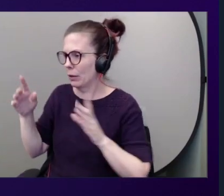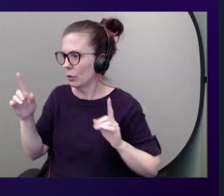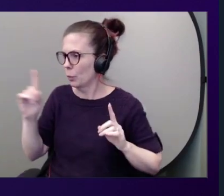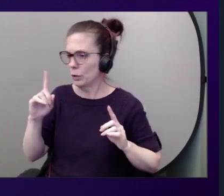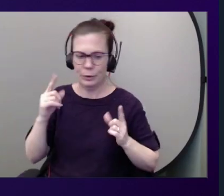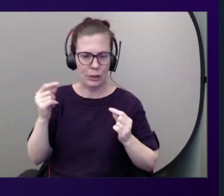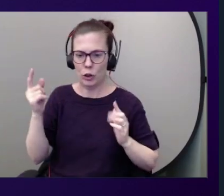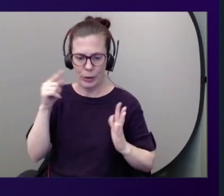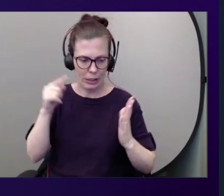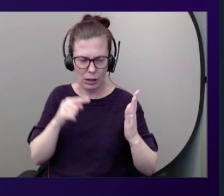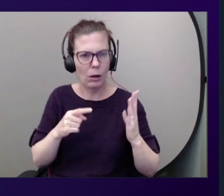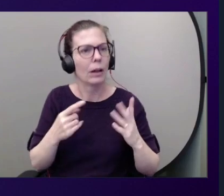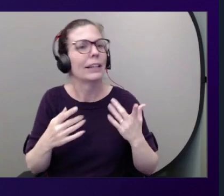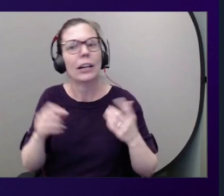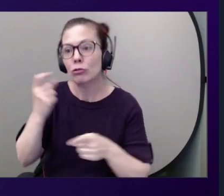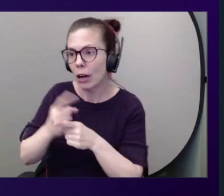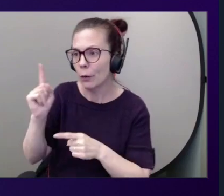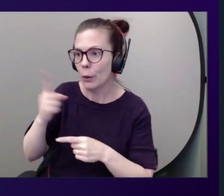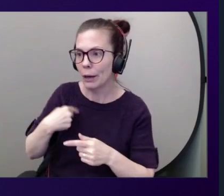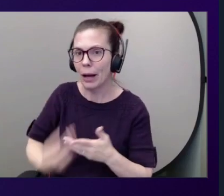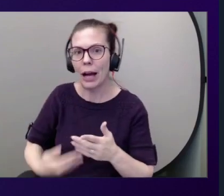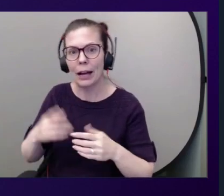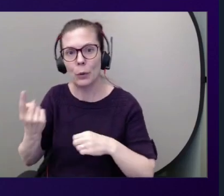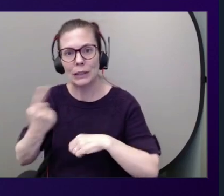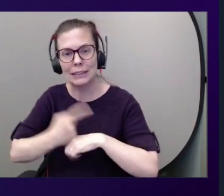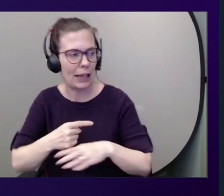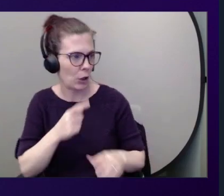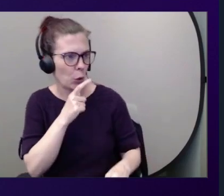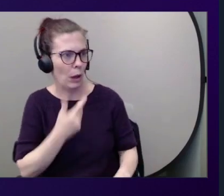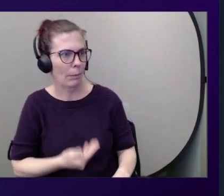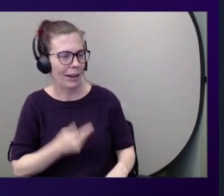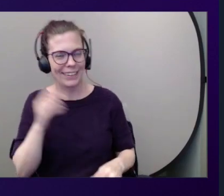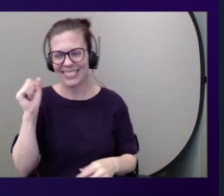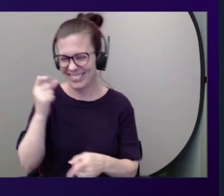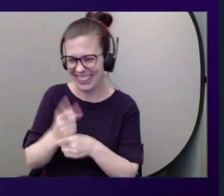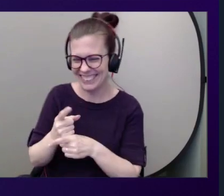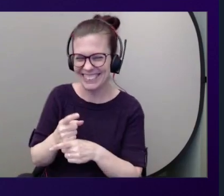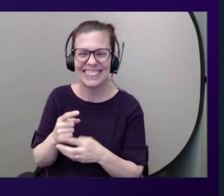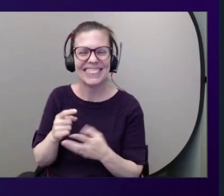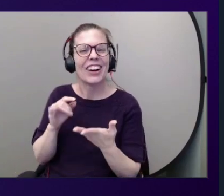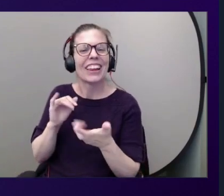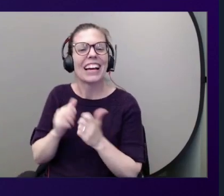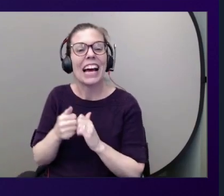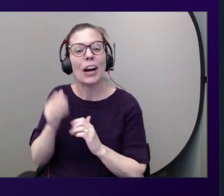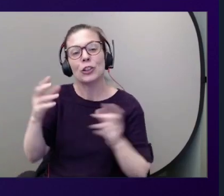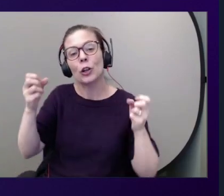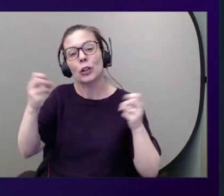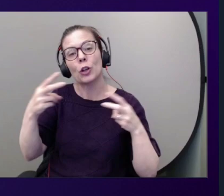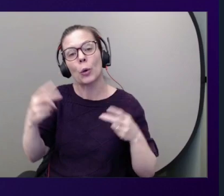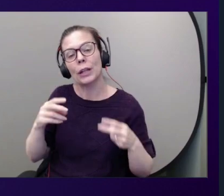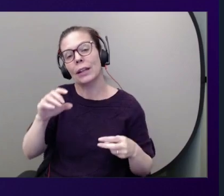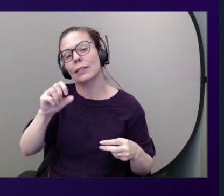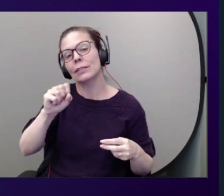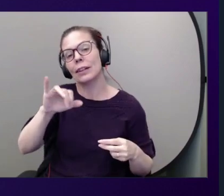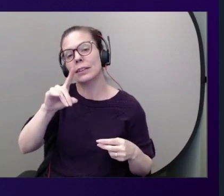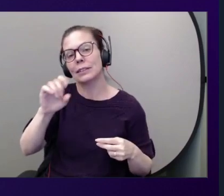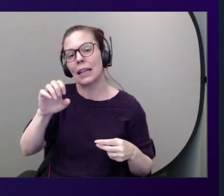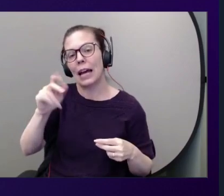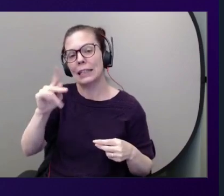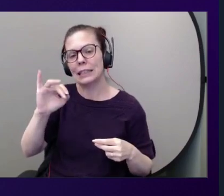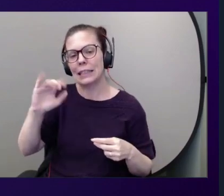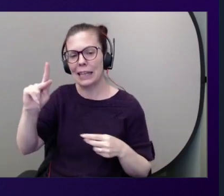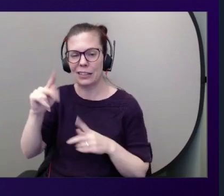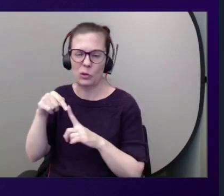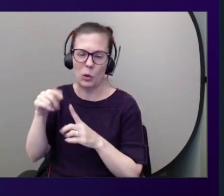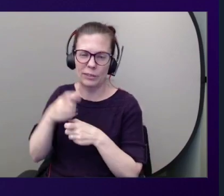I? What day is it? Who knows? Who am I? Right. And so this is how your coding sidekick or your cat will work. So you could be